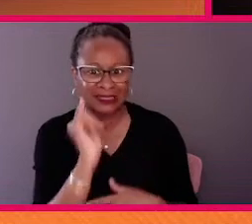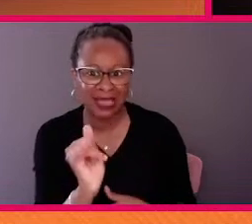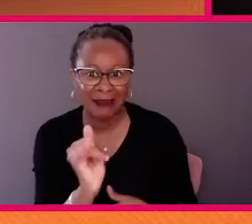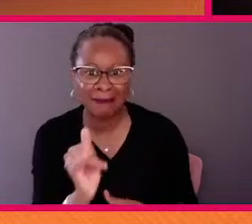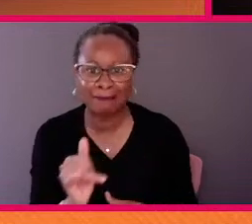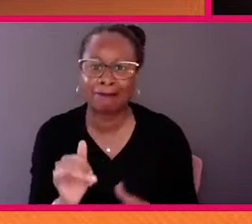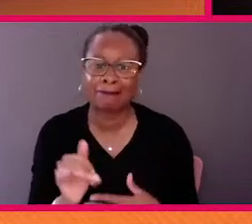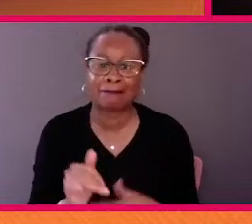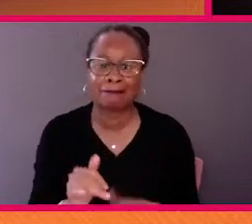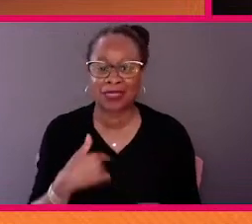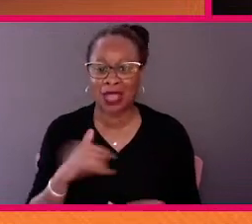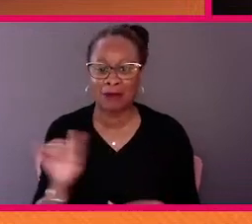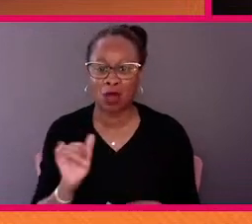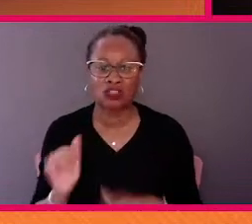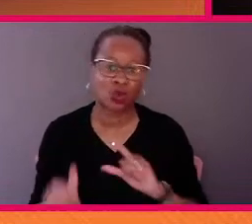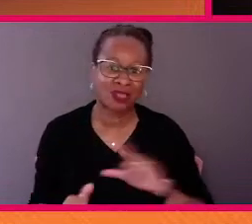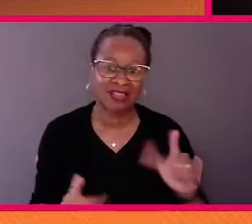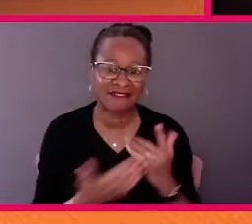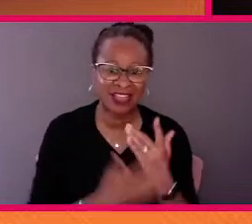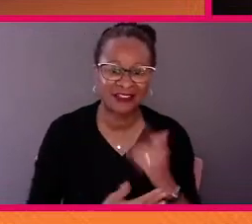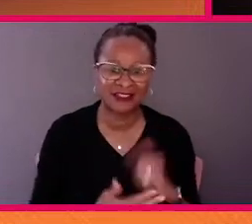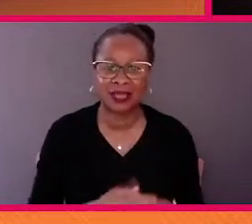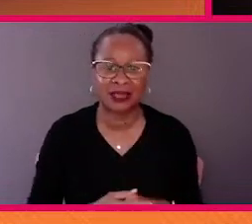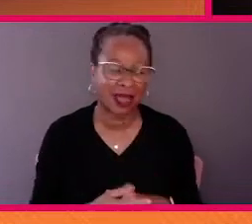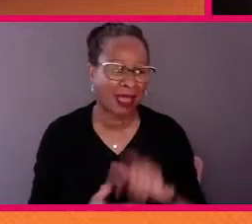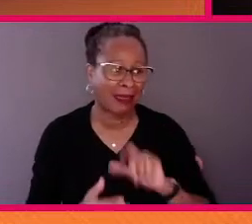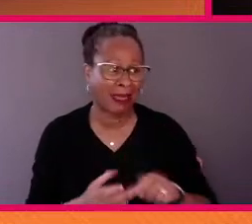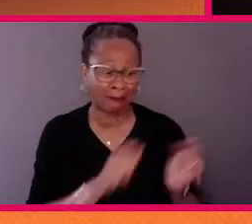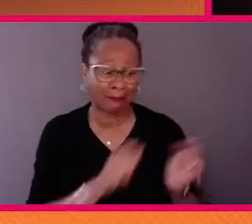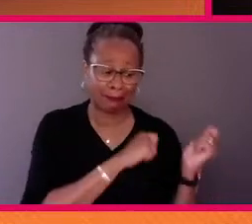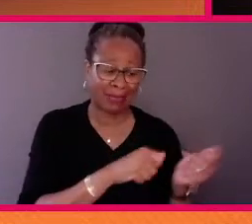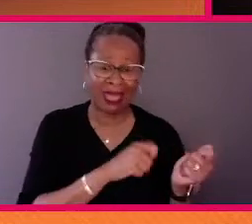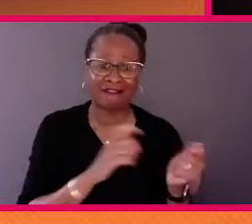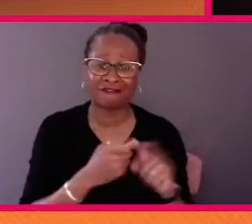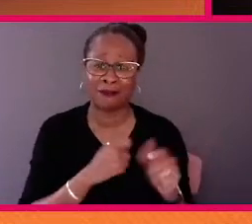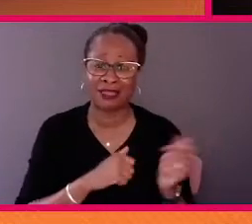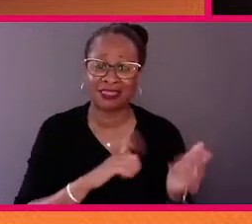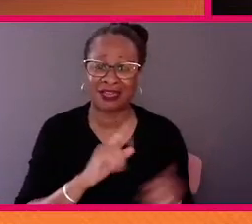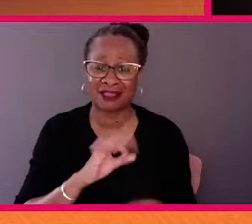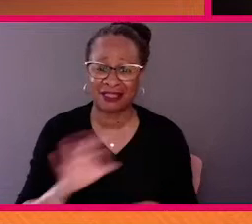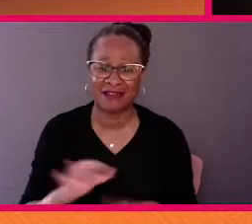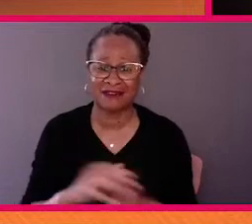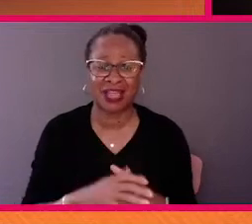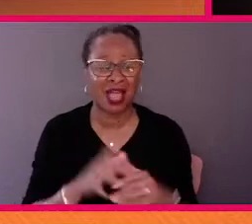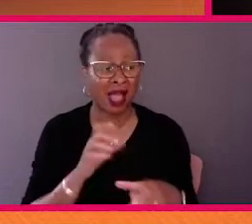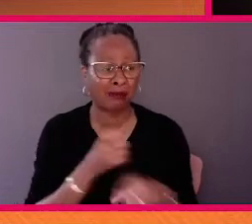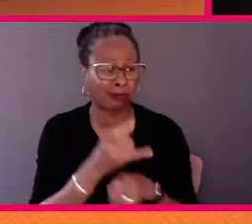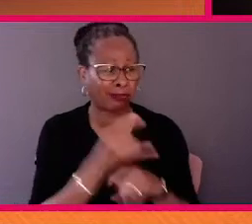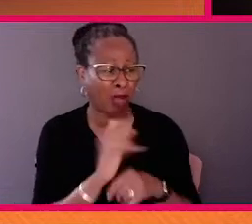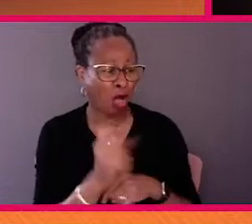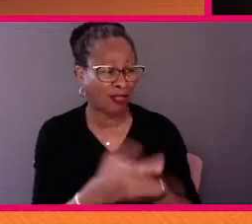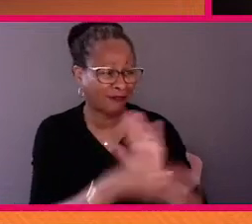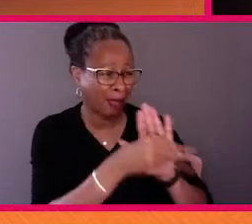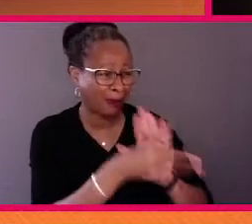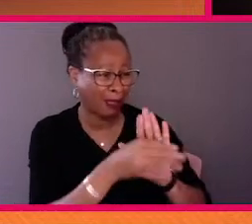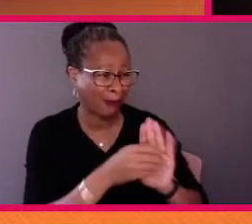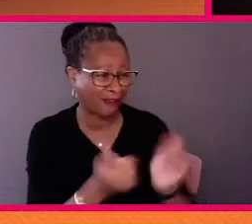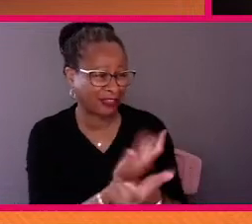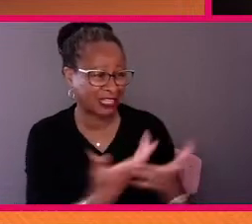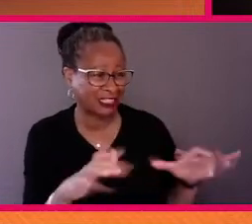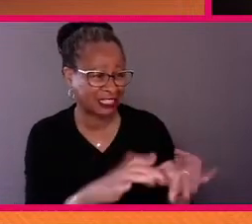I'm also left-handed and I bat lefty. And, you know, I imitated and mocked all of his style and everything as a